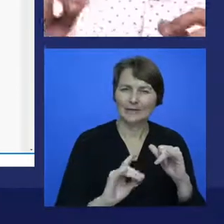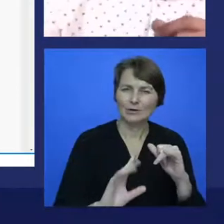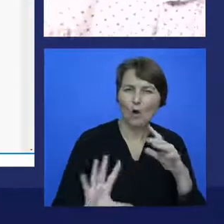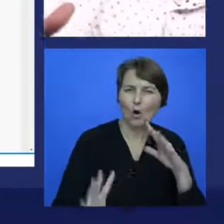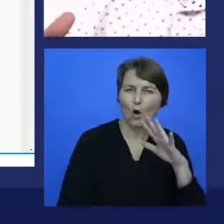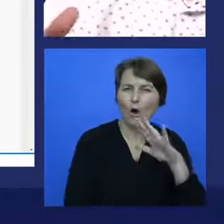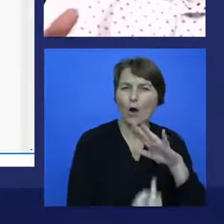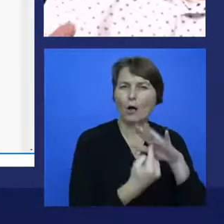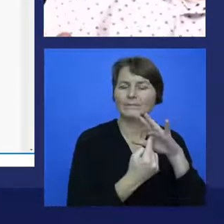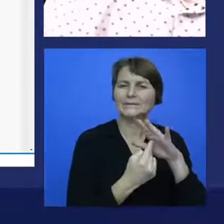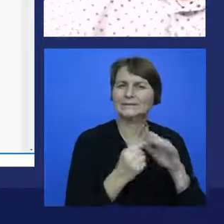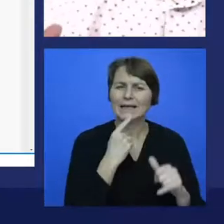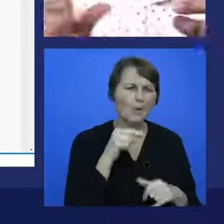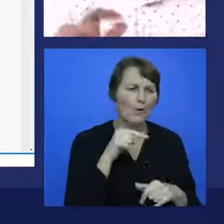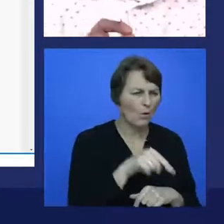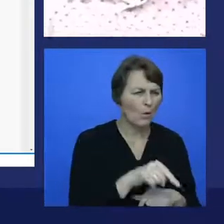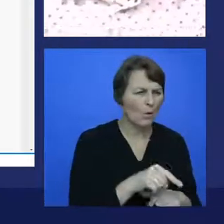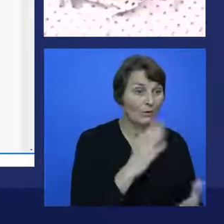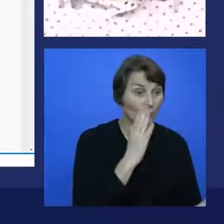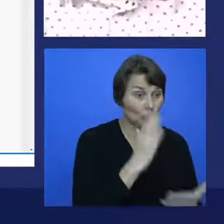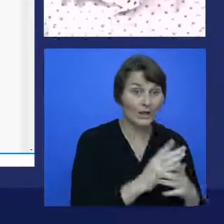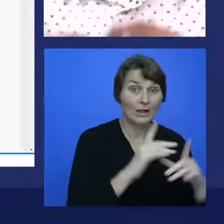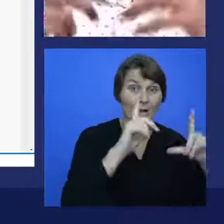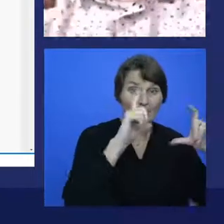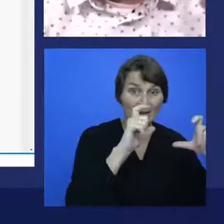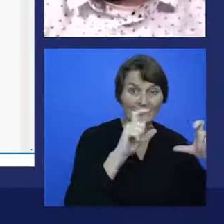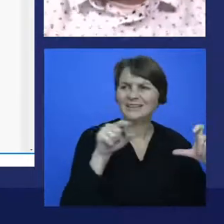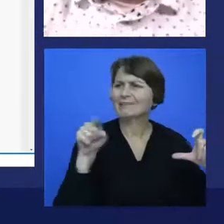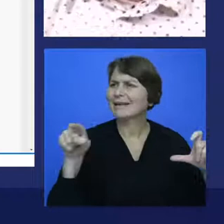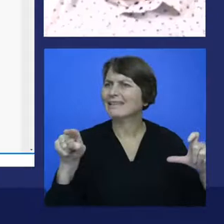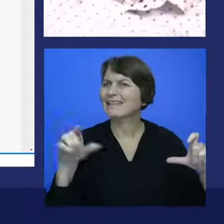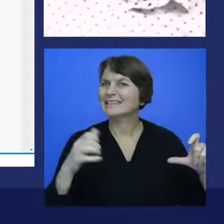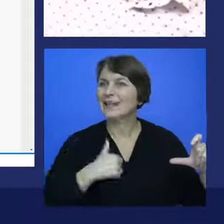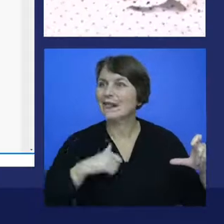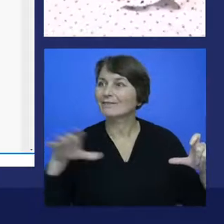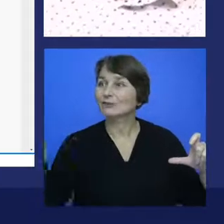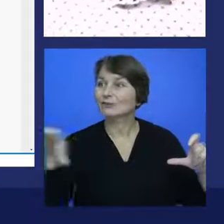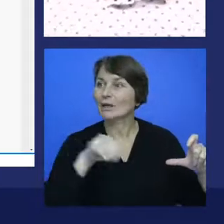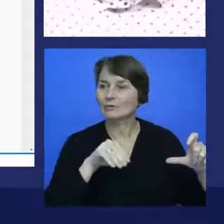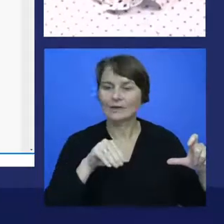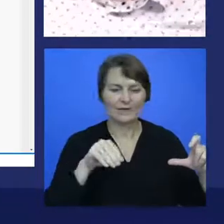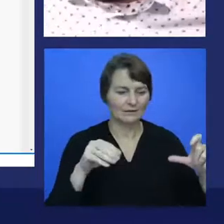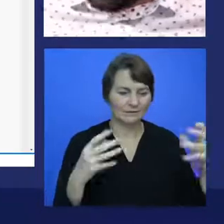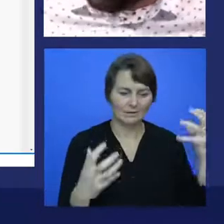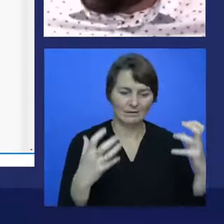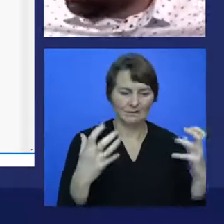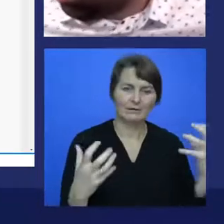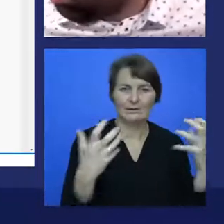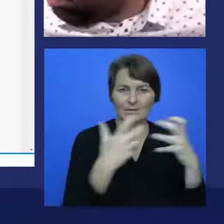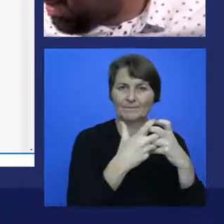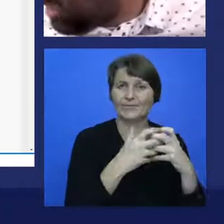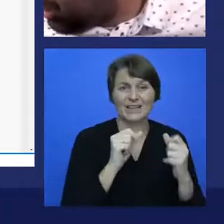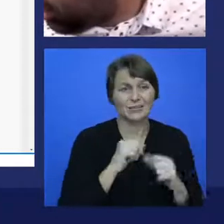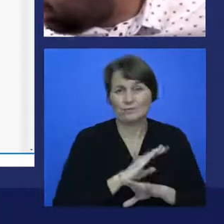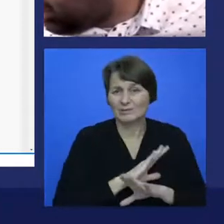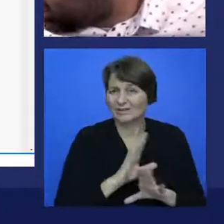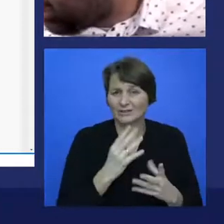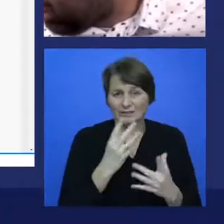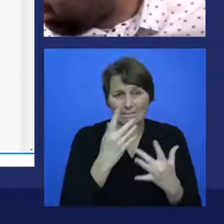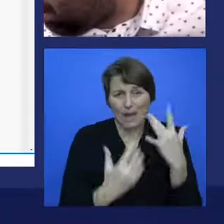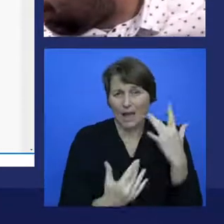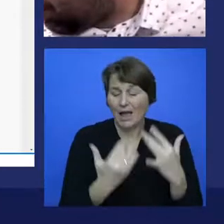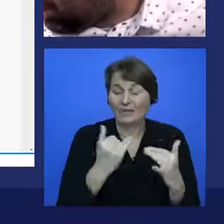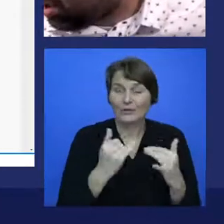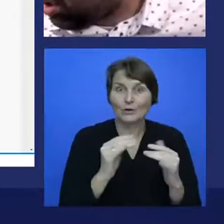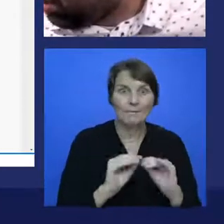loss between the actual pictures and the ones that are generated. It's still all just math. There's no